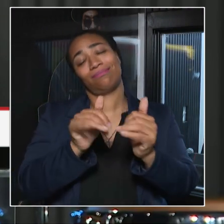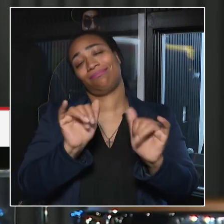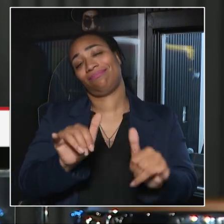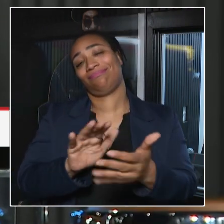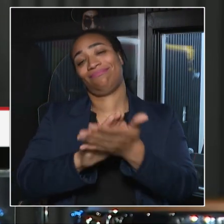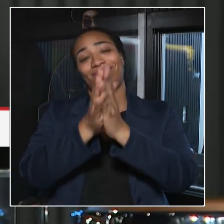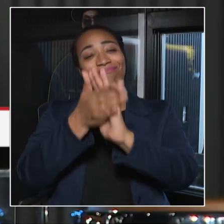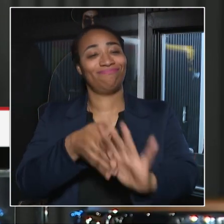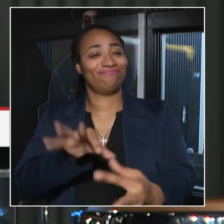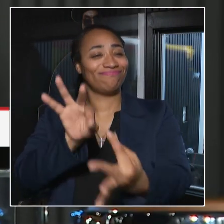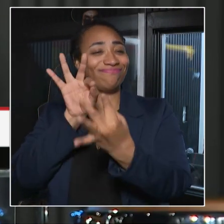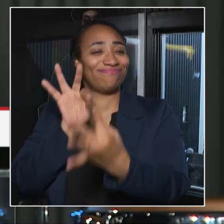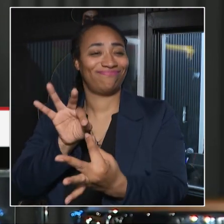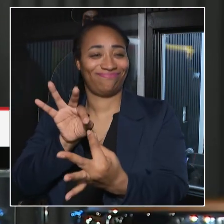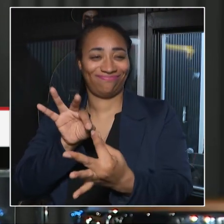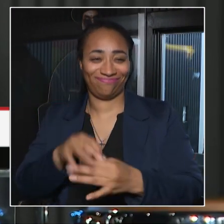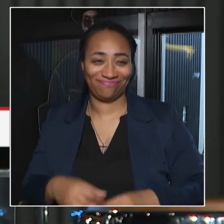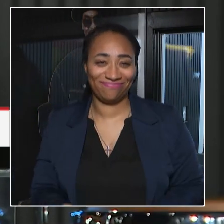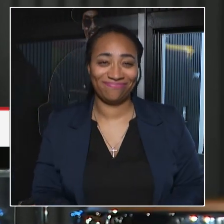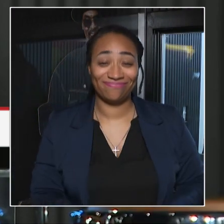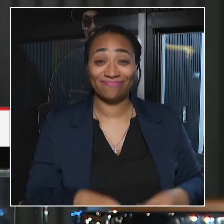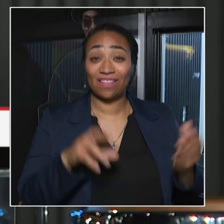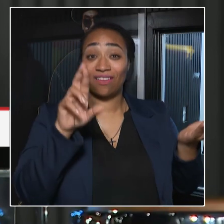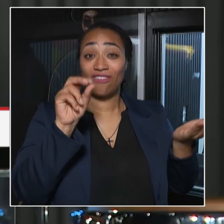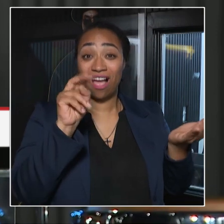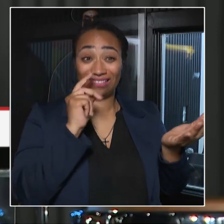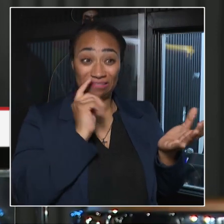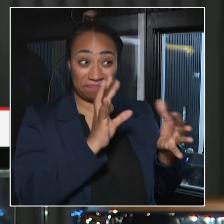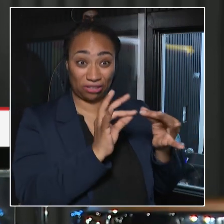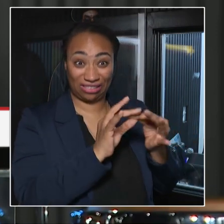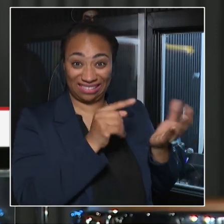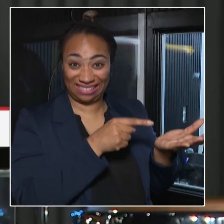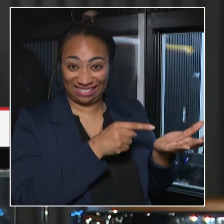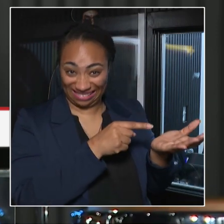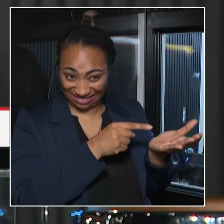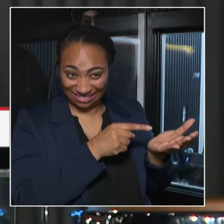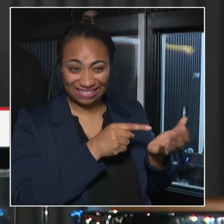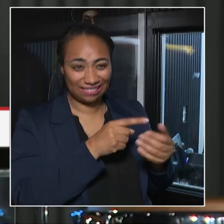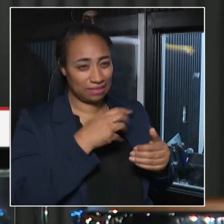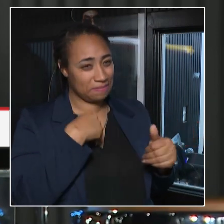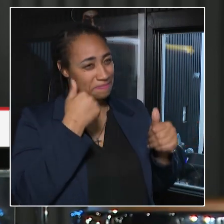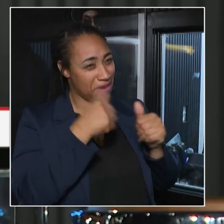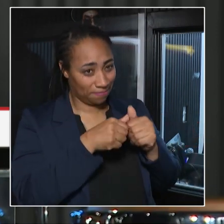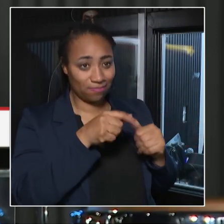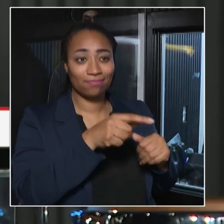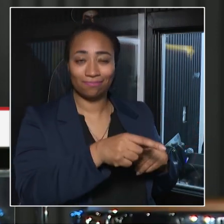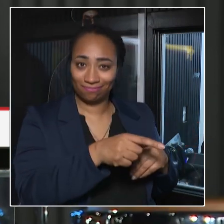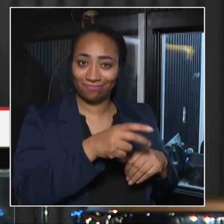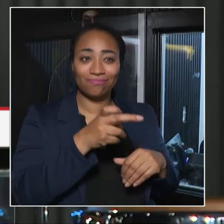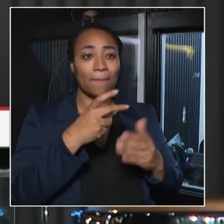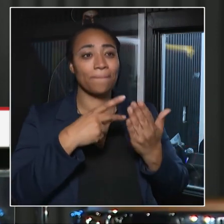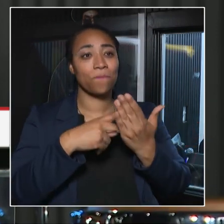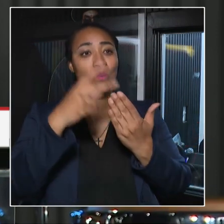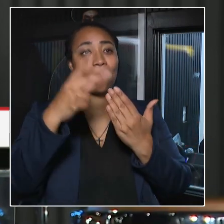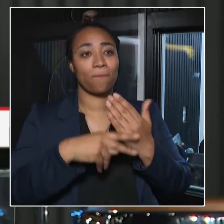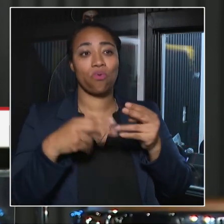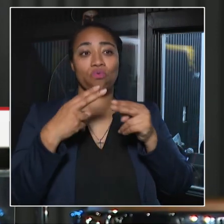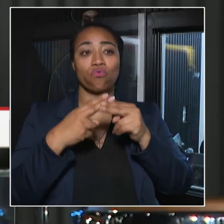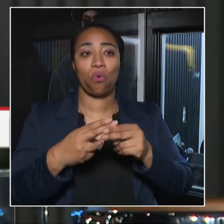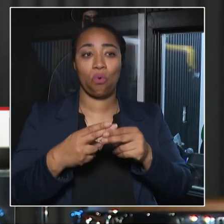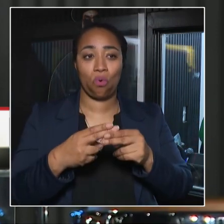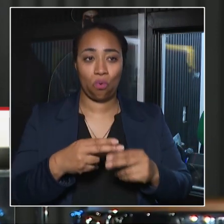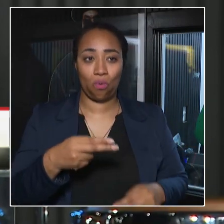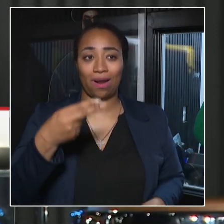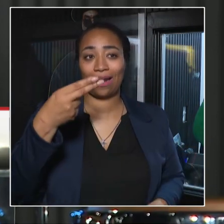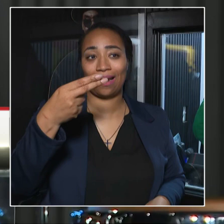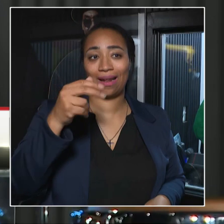first scholarly program on Saturday. The Conversation and Crank series is called Hail to the Anacostans.